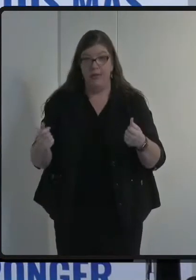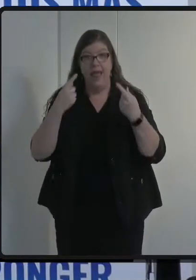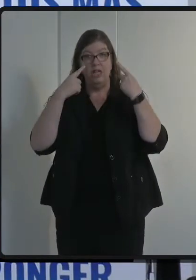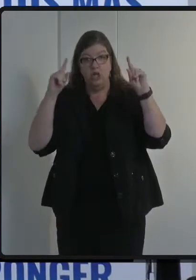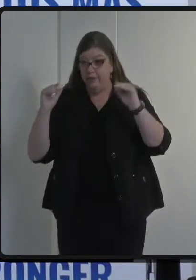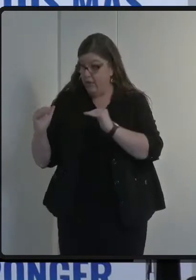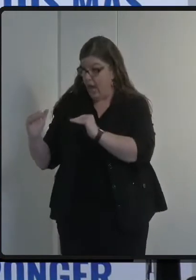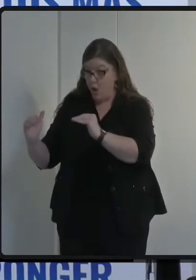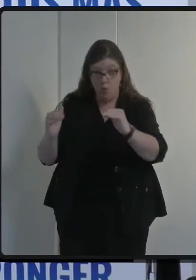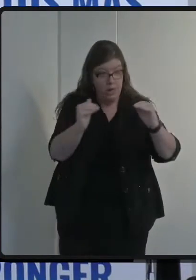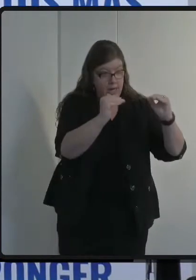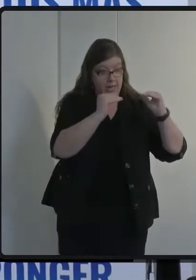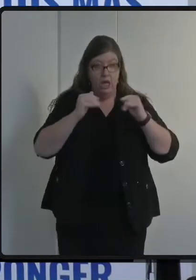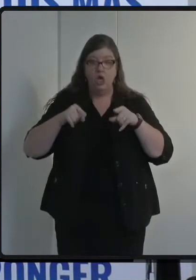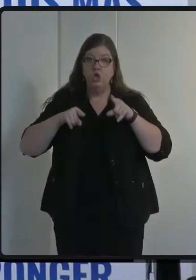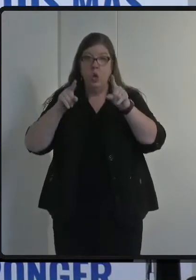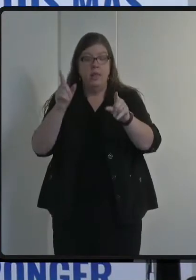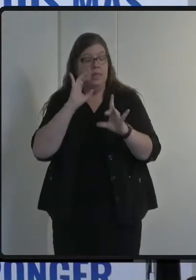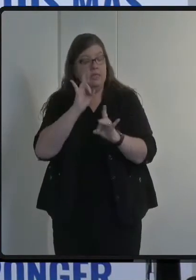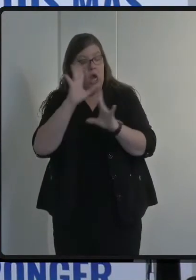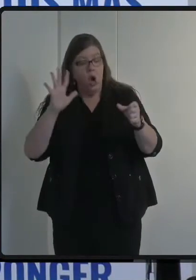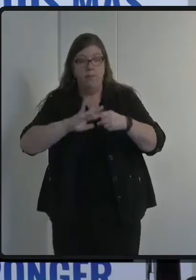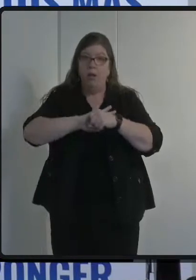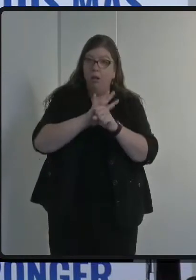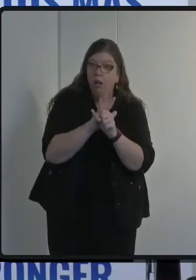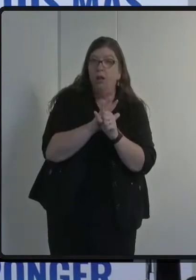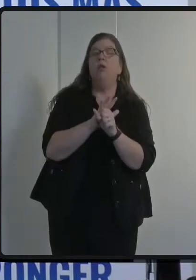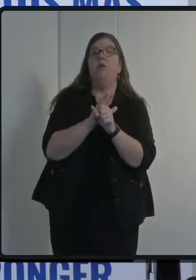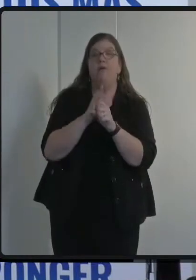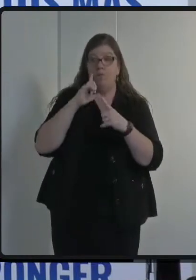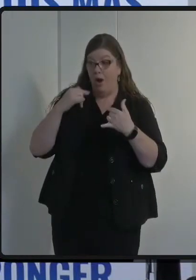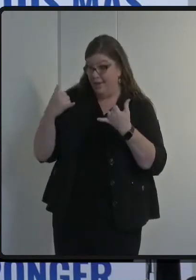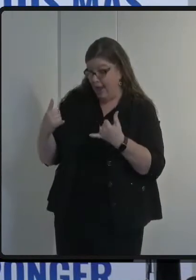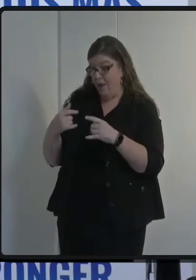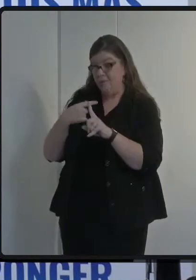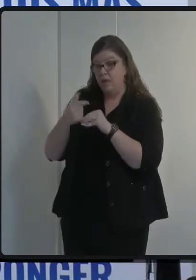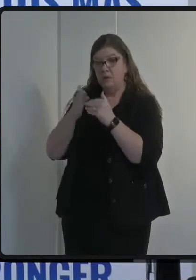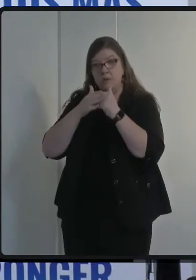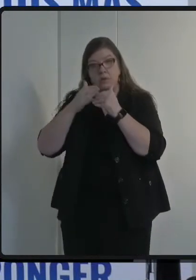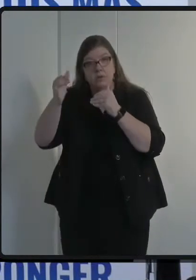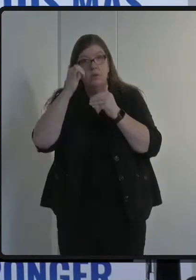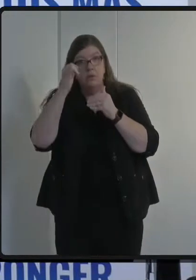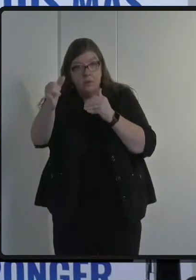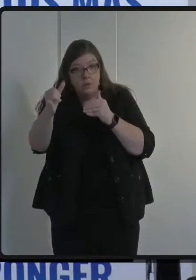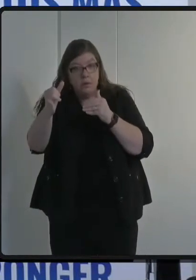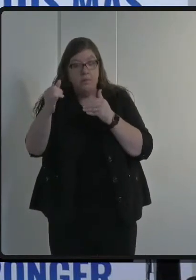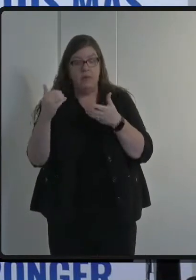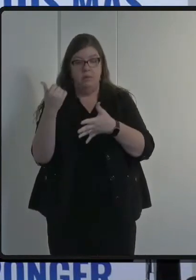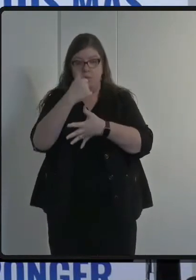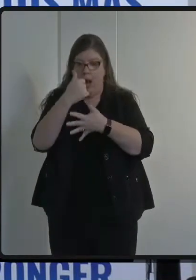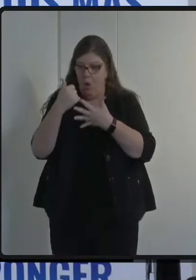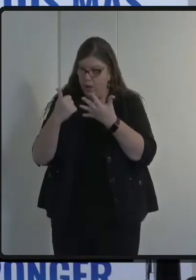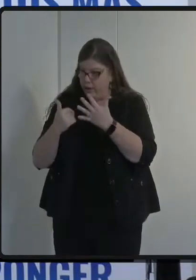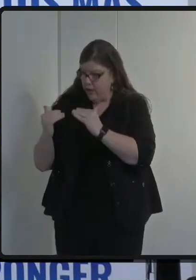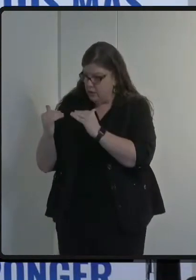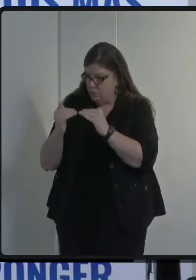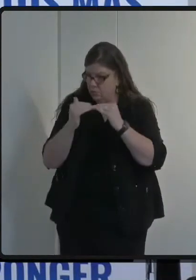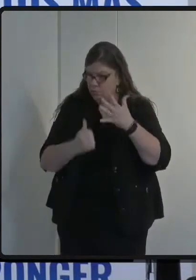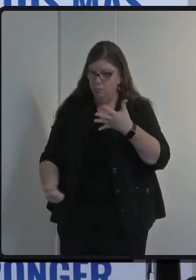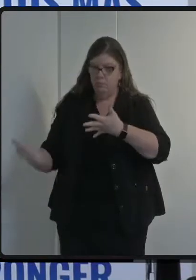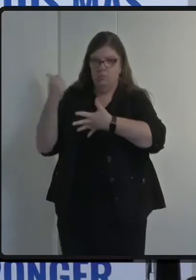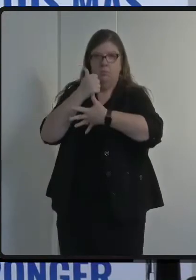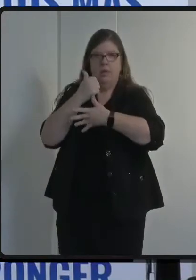this unprecedented pandemic in the short and long term means prioritizing equity in our response